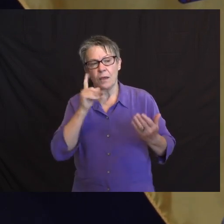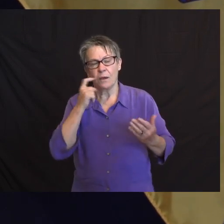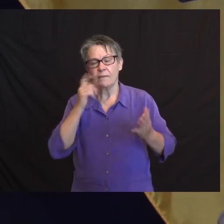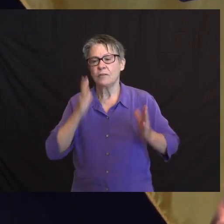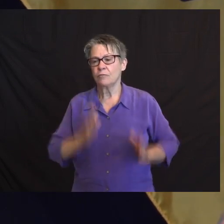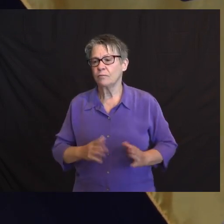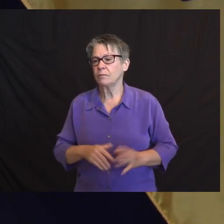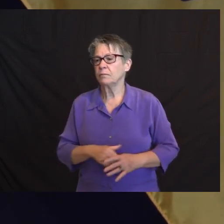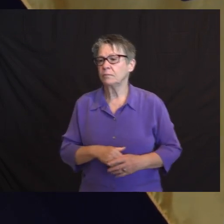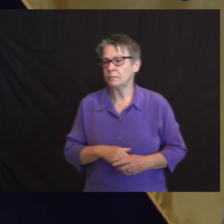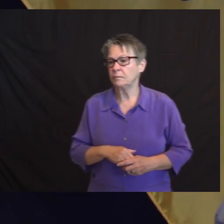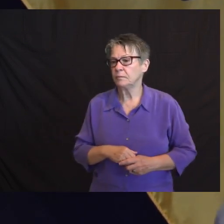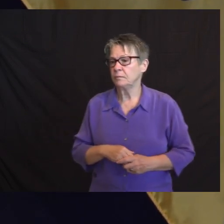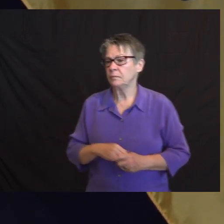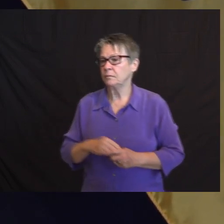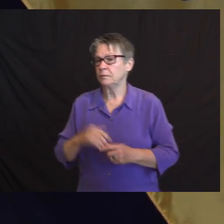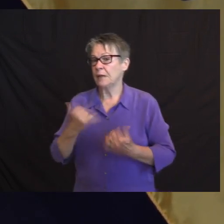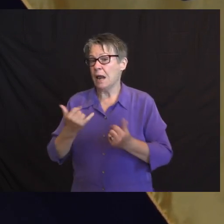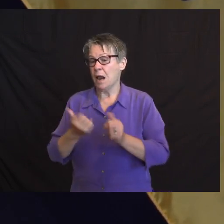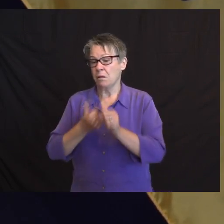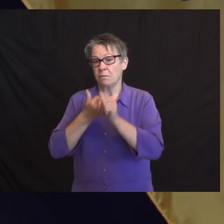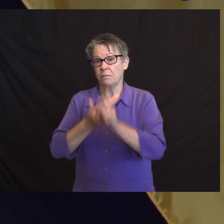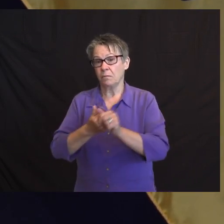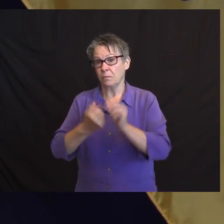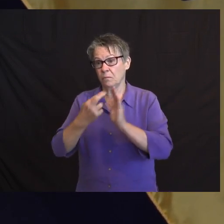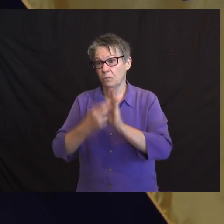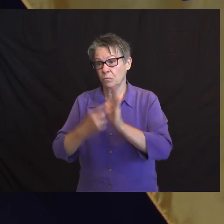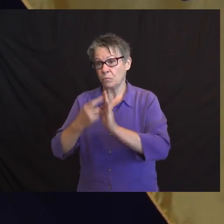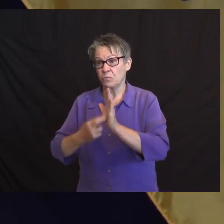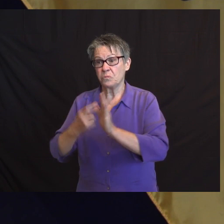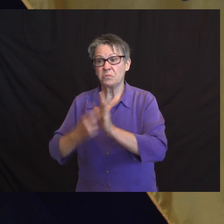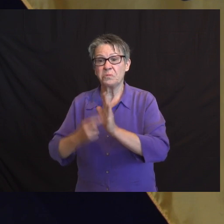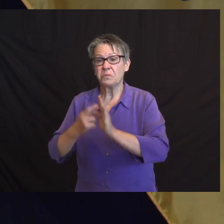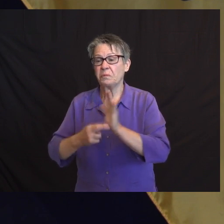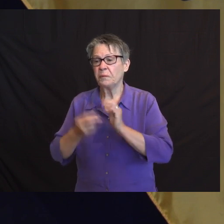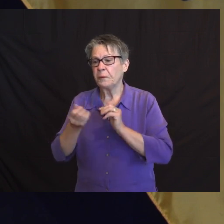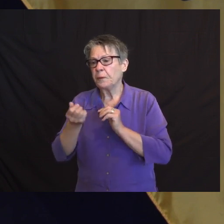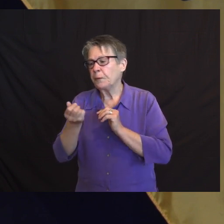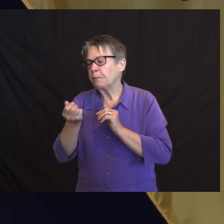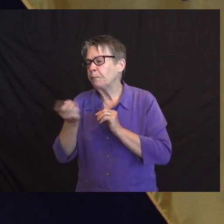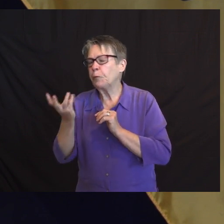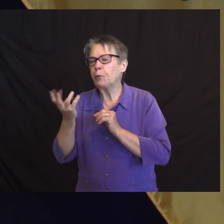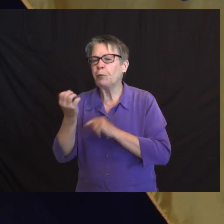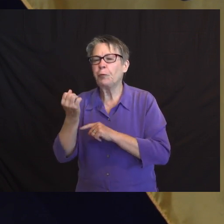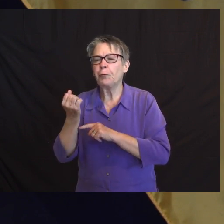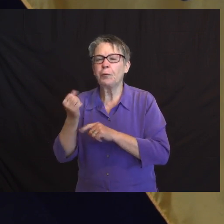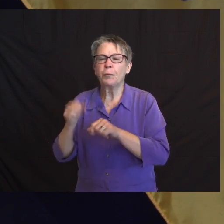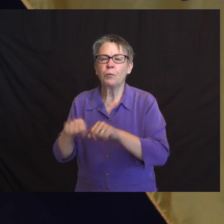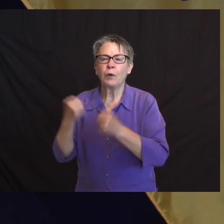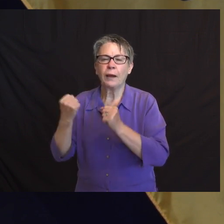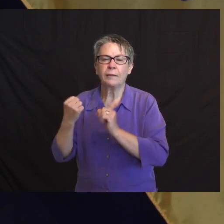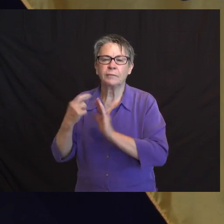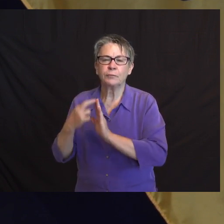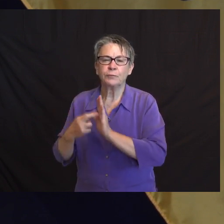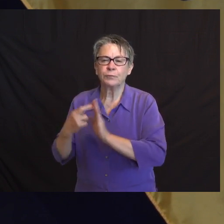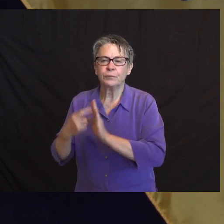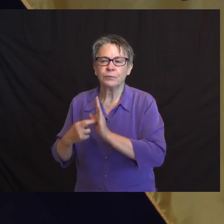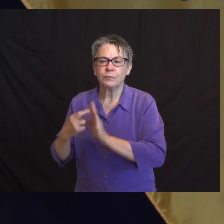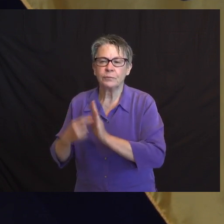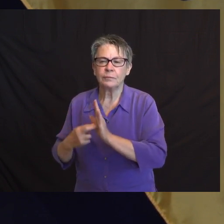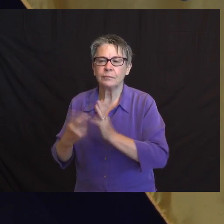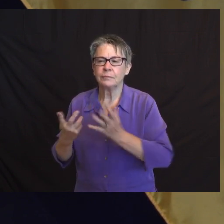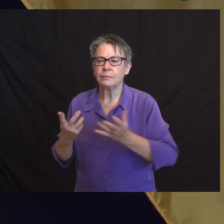that's Friday, Saturday, and Sunday, just a handful of incidents, all which revolved around citations of non-essential business and